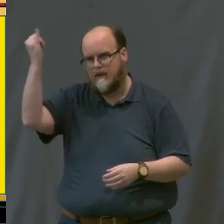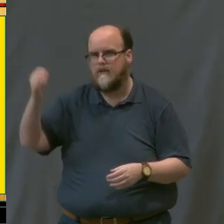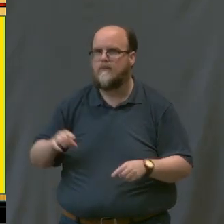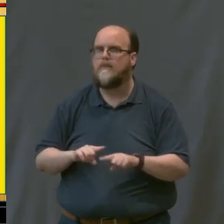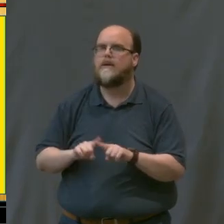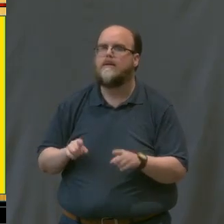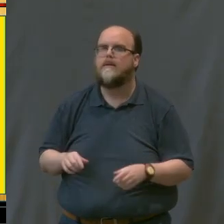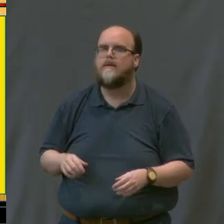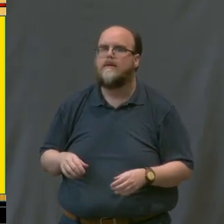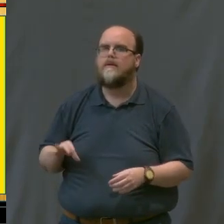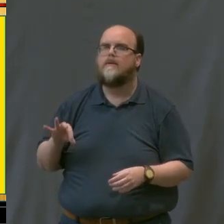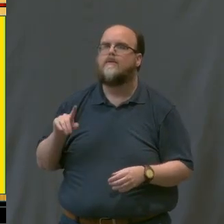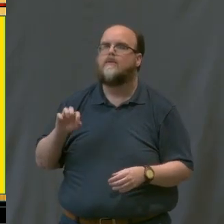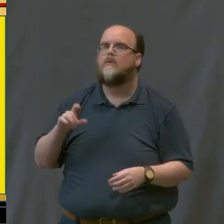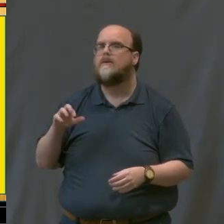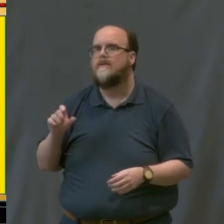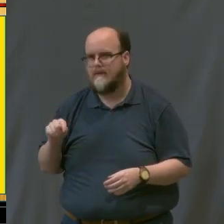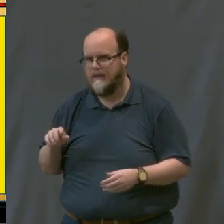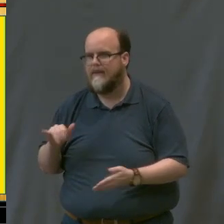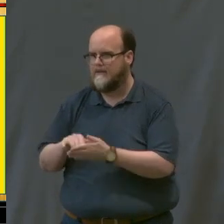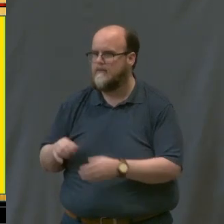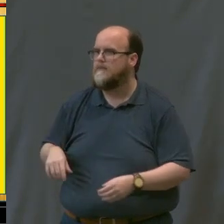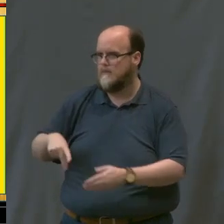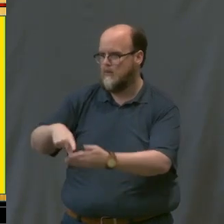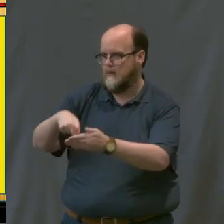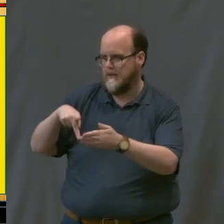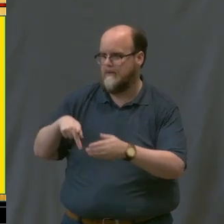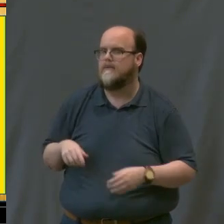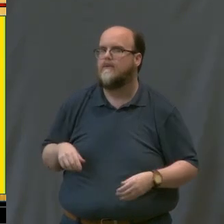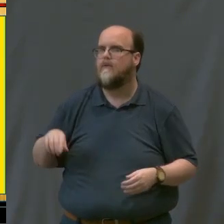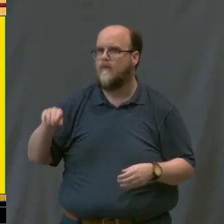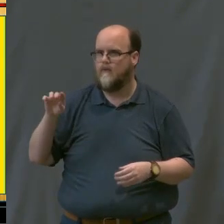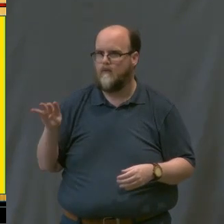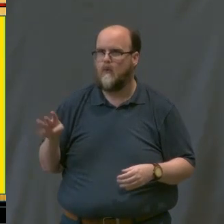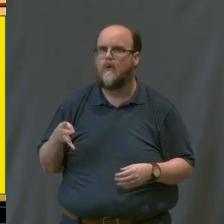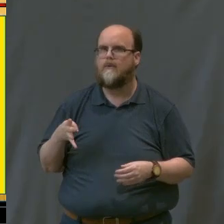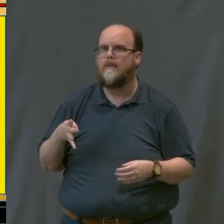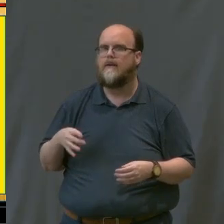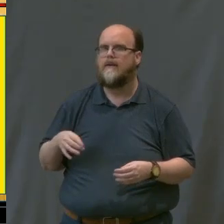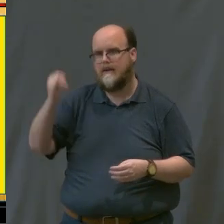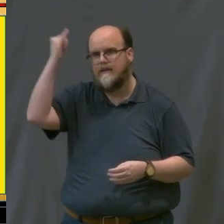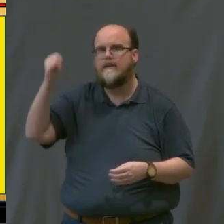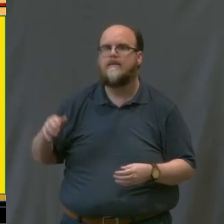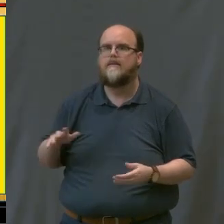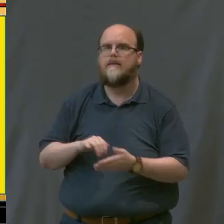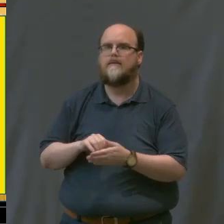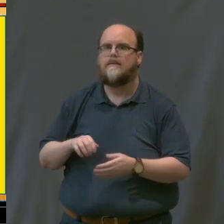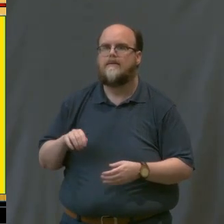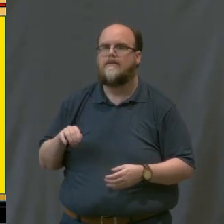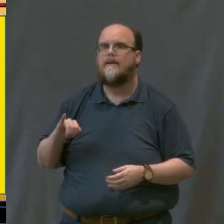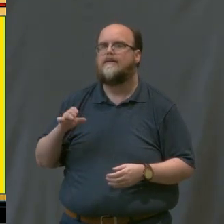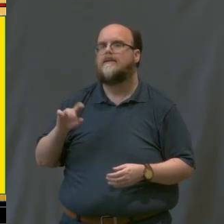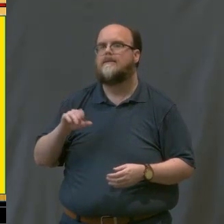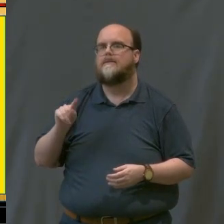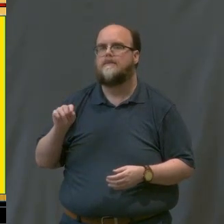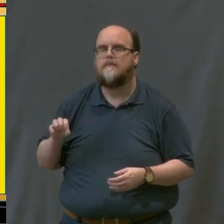basically this futurist is premillennialism. The fourth philosophy is a timeless